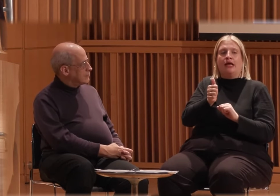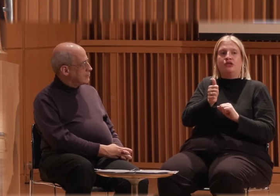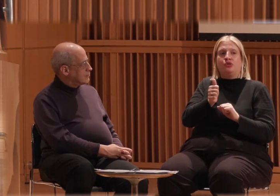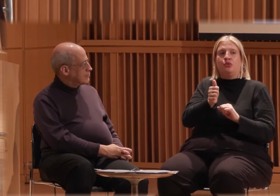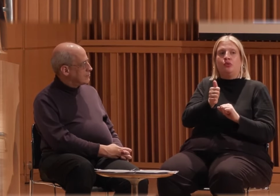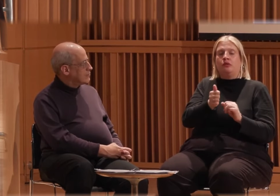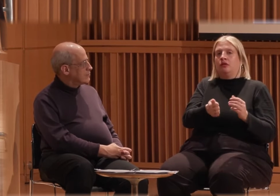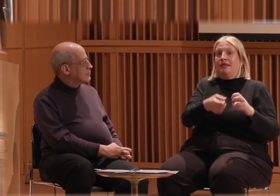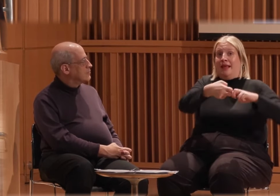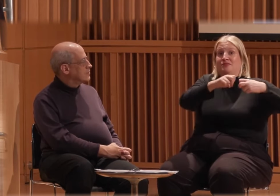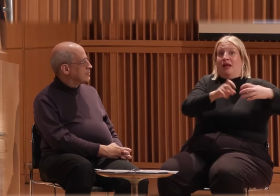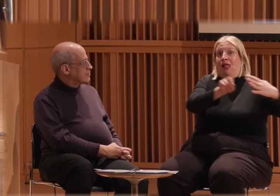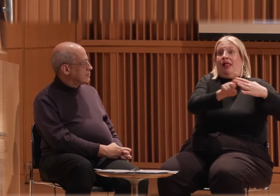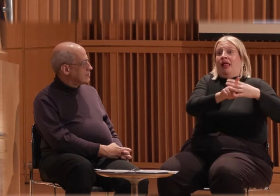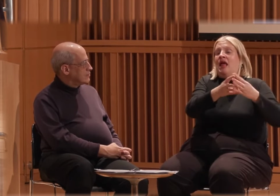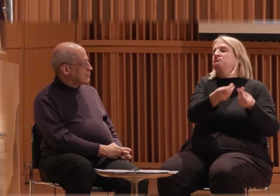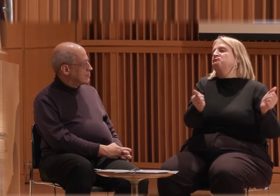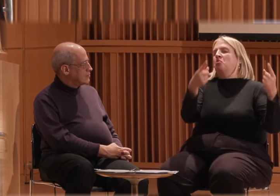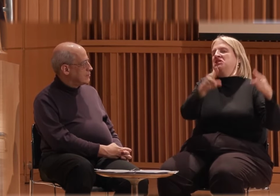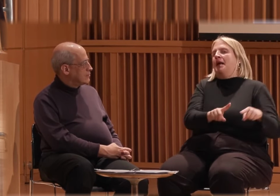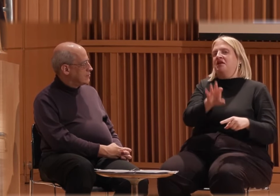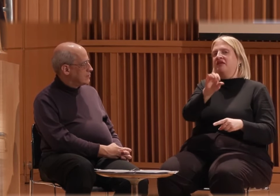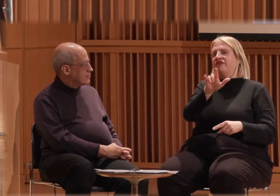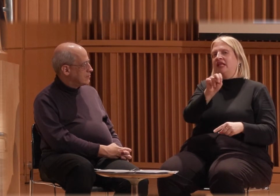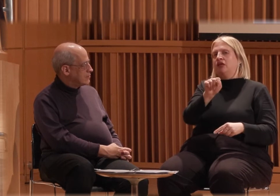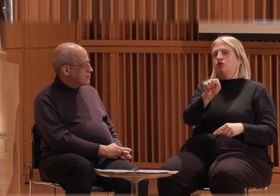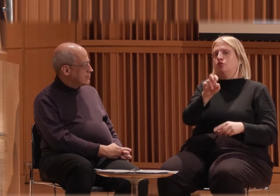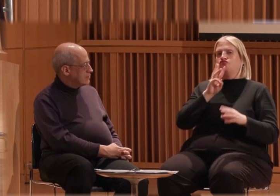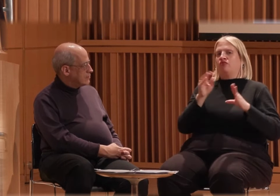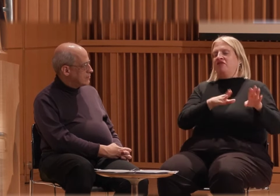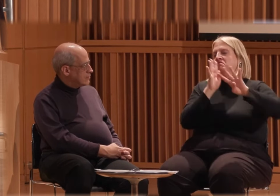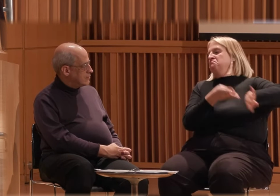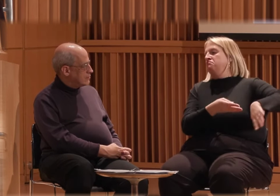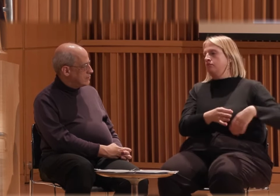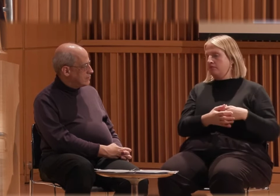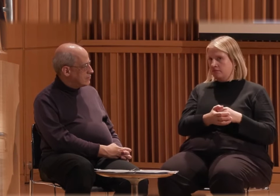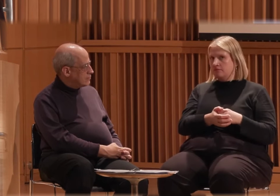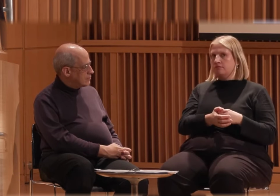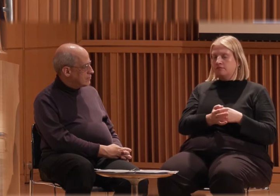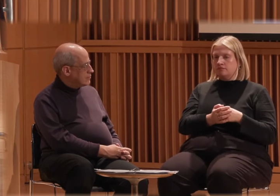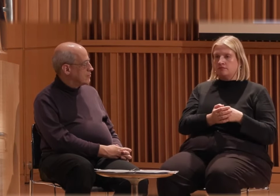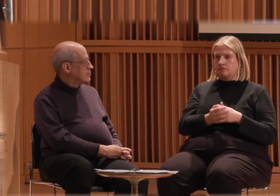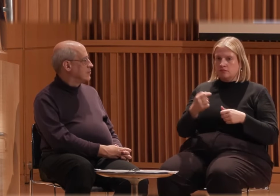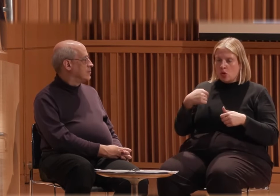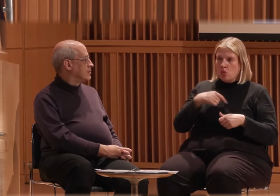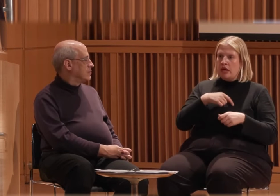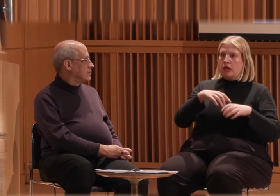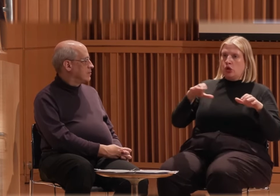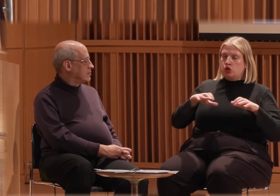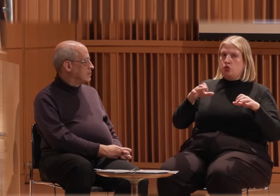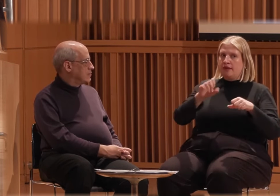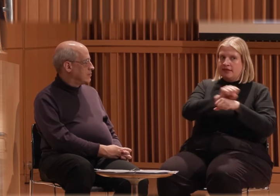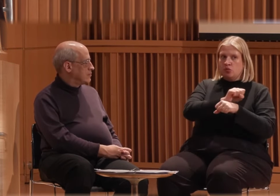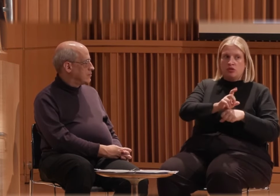what was going on in the Flint River. So we all, we're doing this work in real